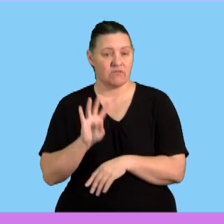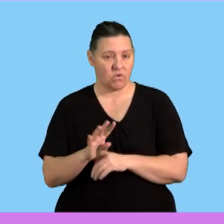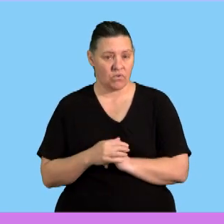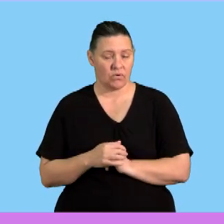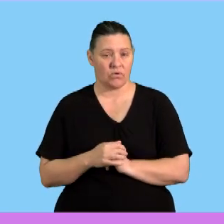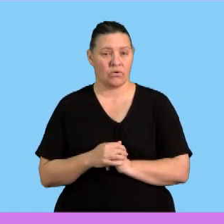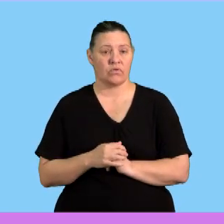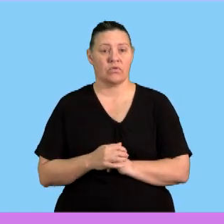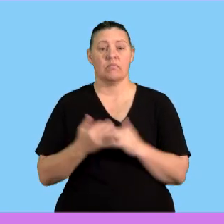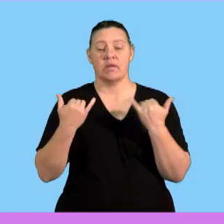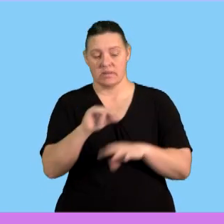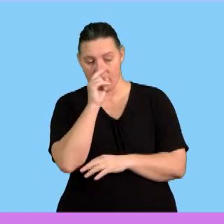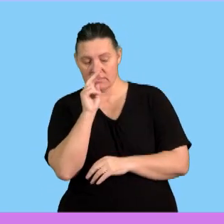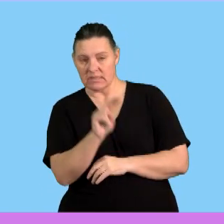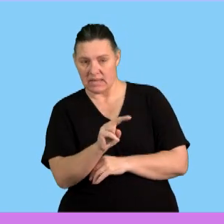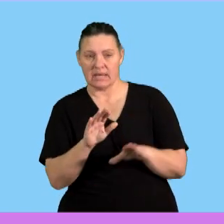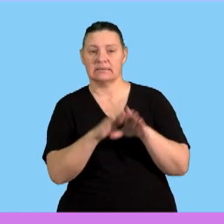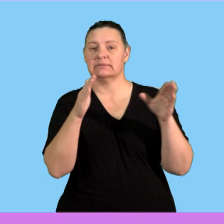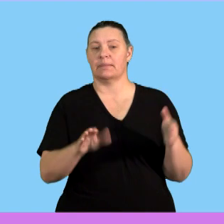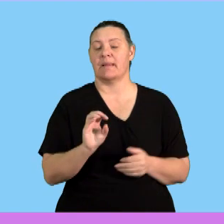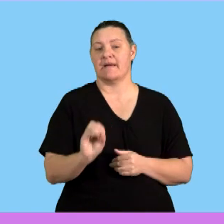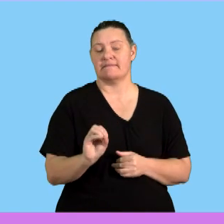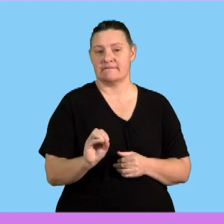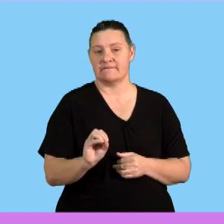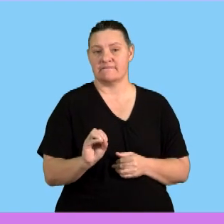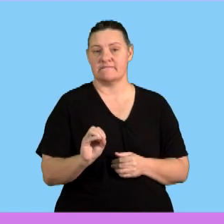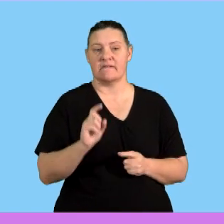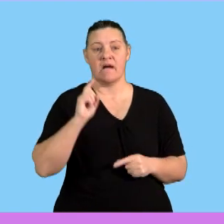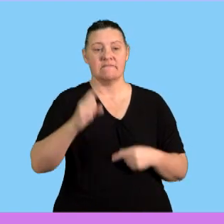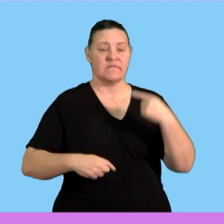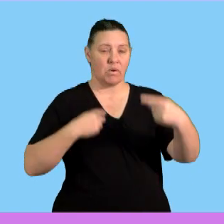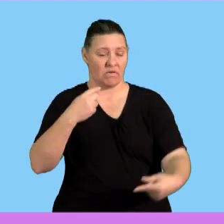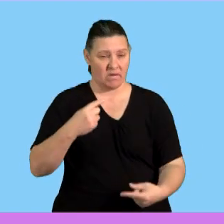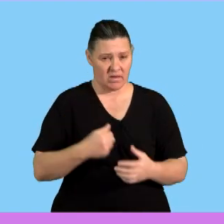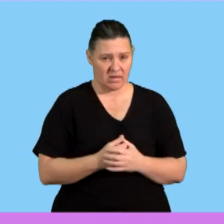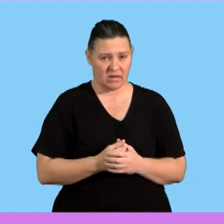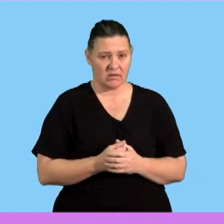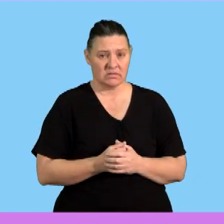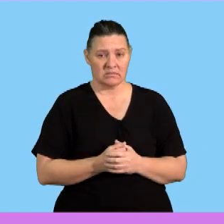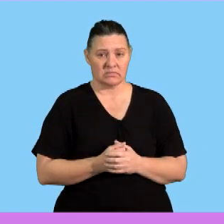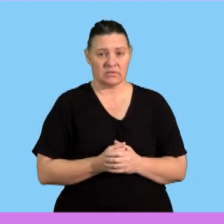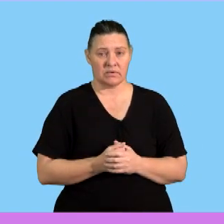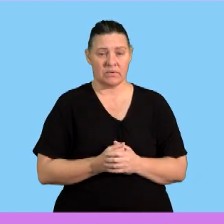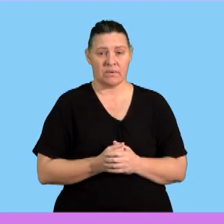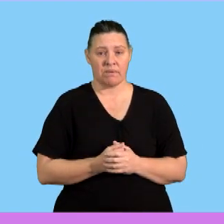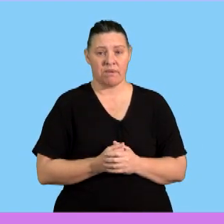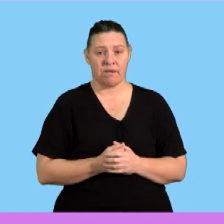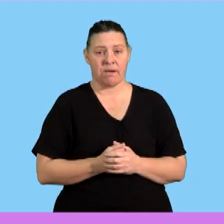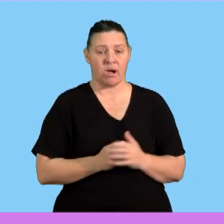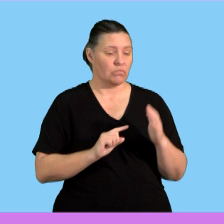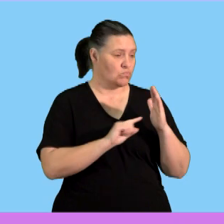4? Right, so now I can see there's the table. So flip over the assembled parts. Now it's all put